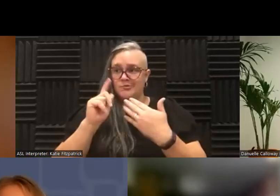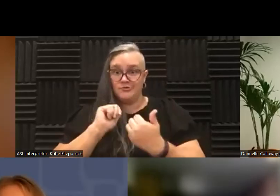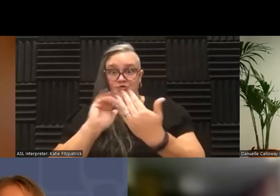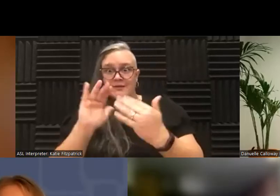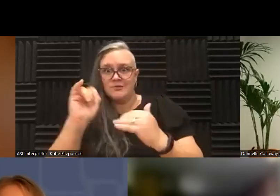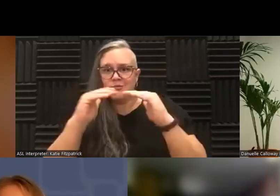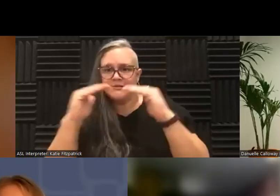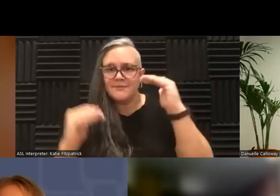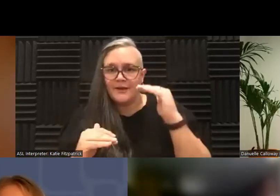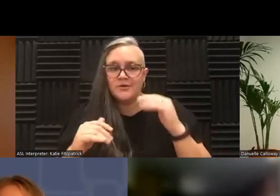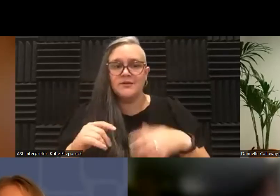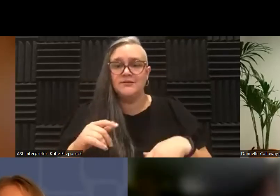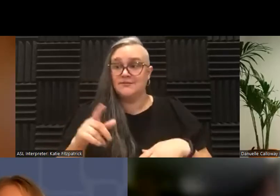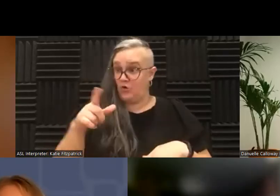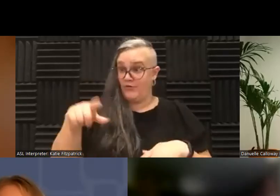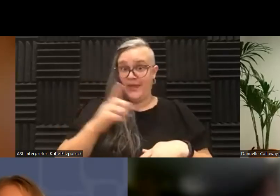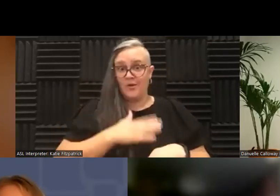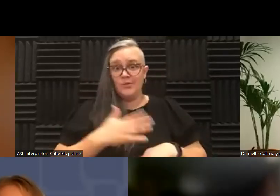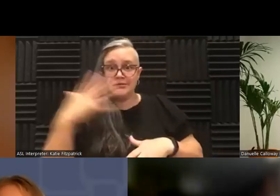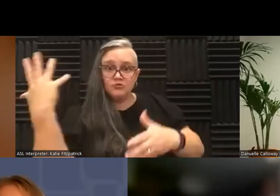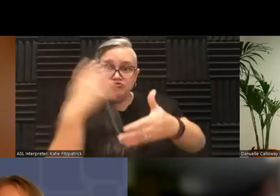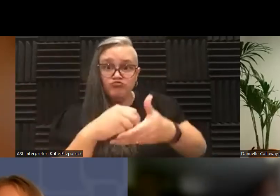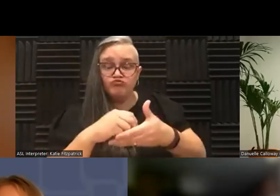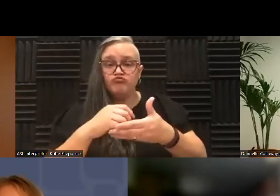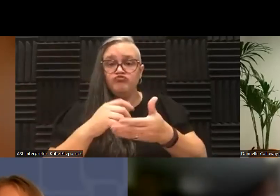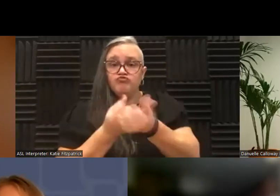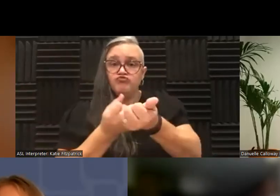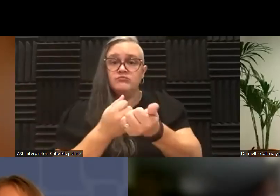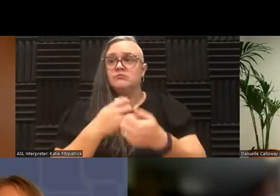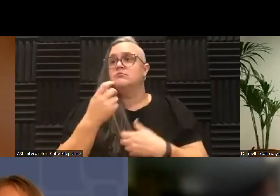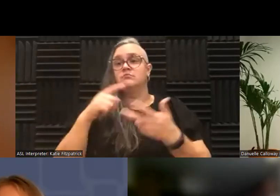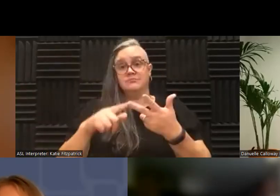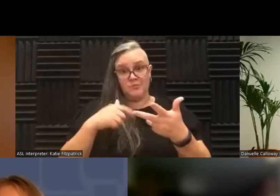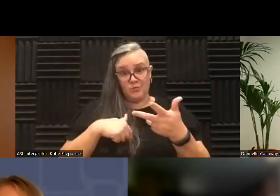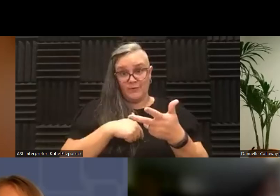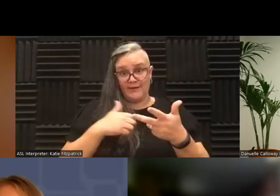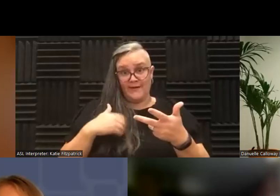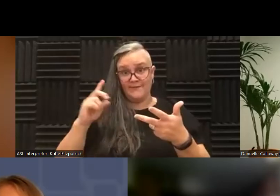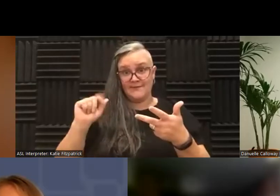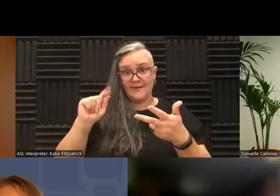there been buy-in? And do we have data on outcomes?